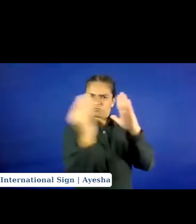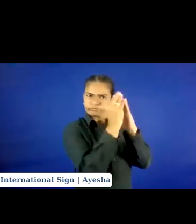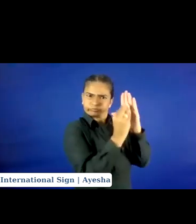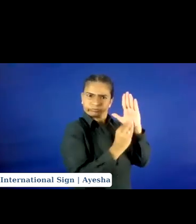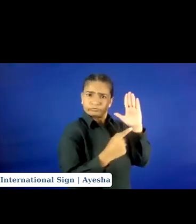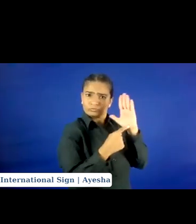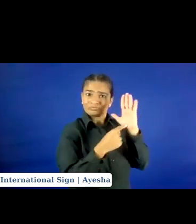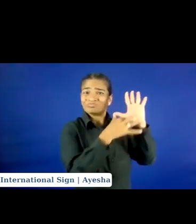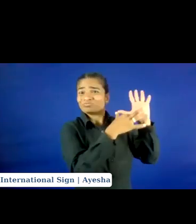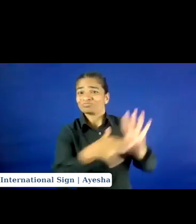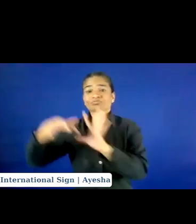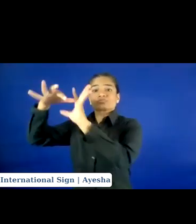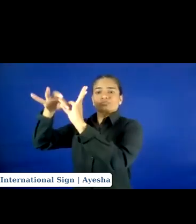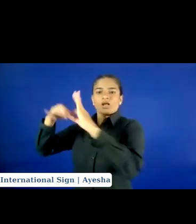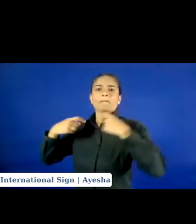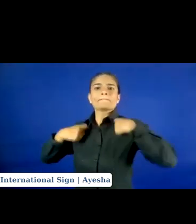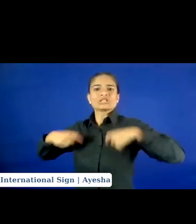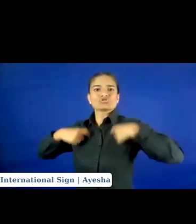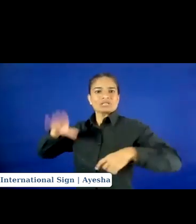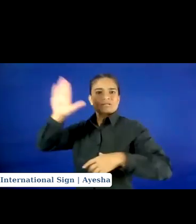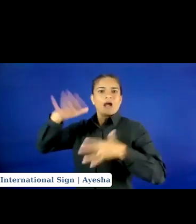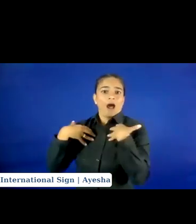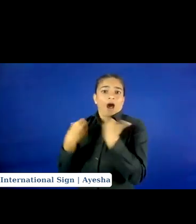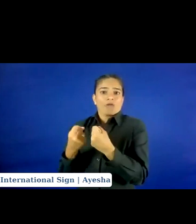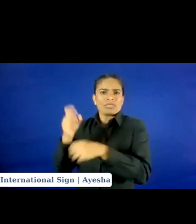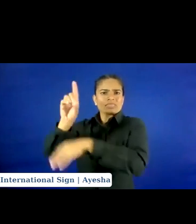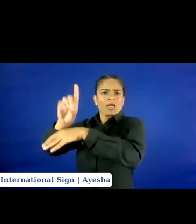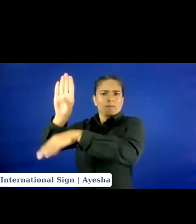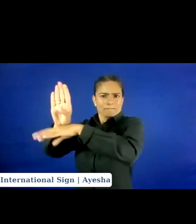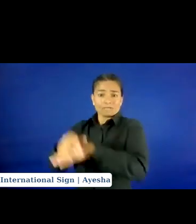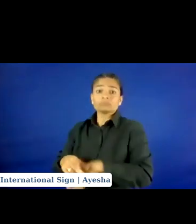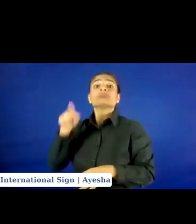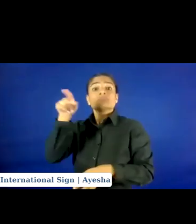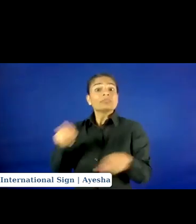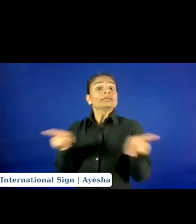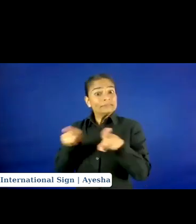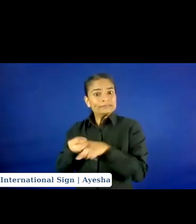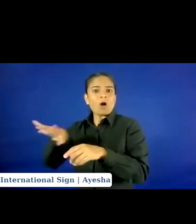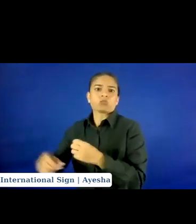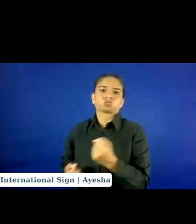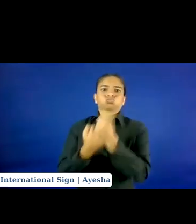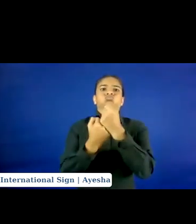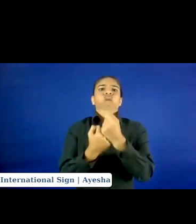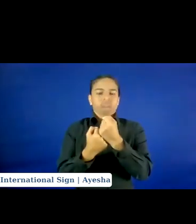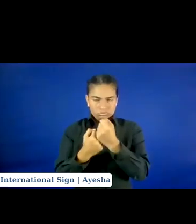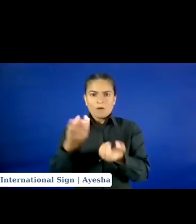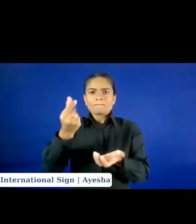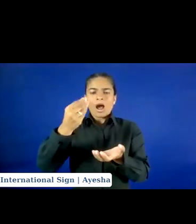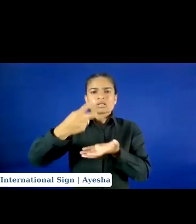database. Muya, do you want to just come back and speak to that issue? Over to